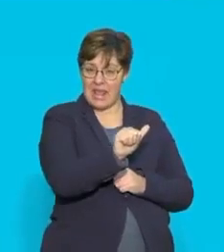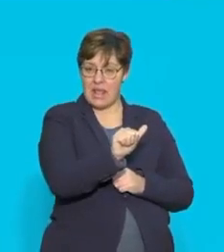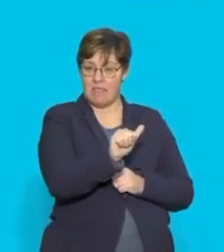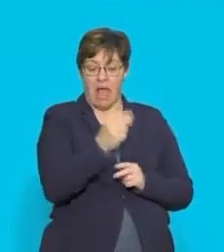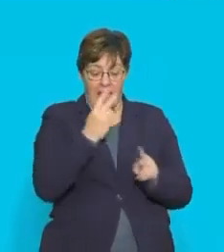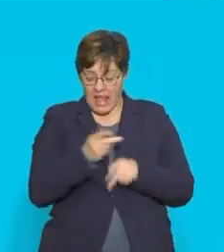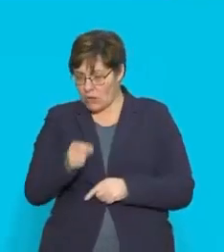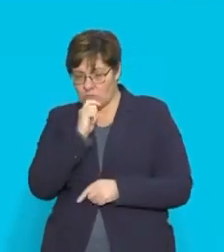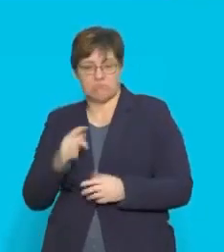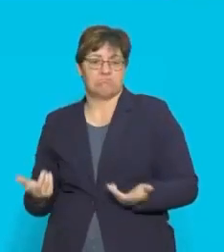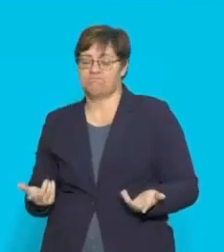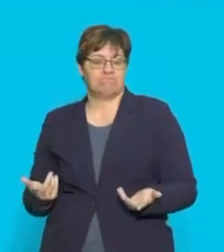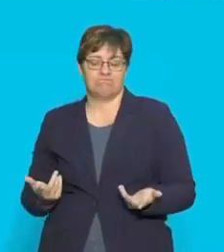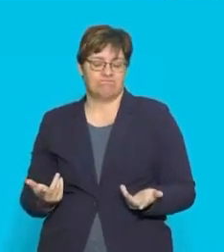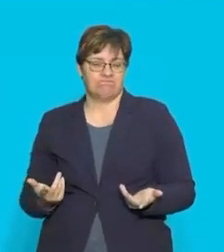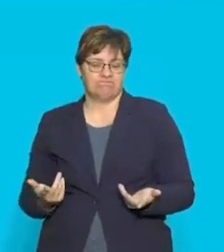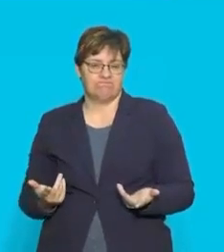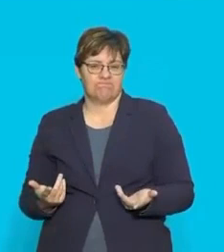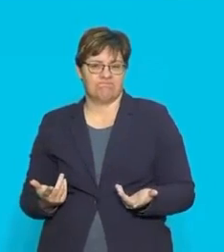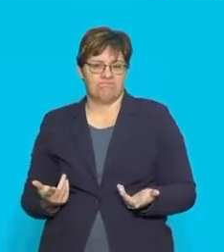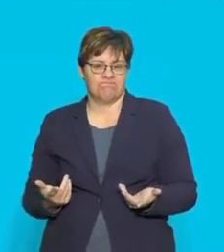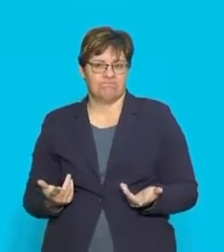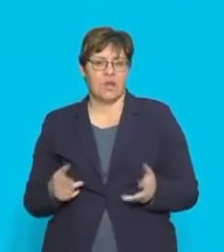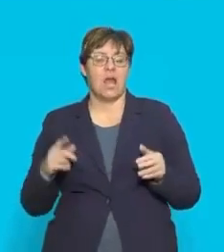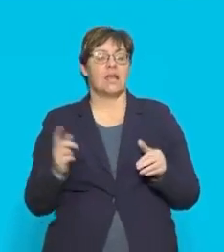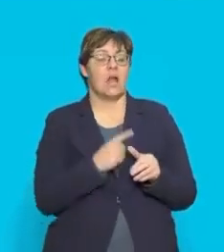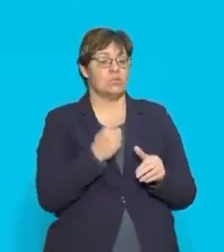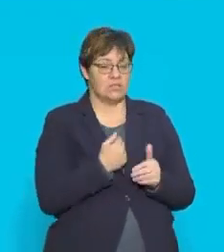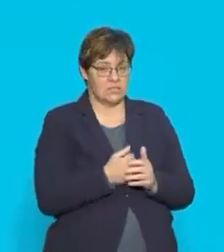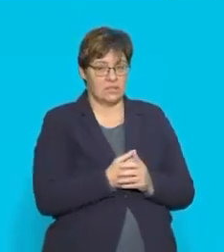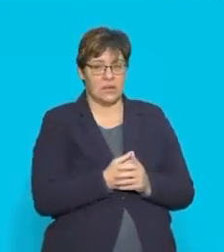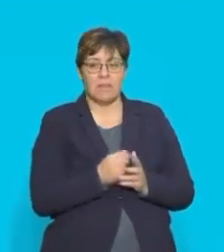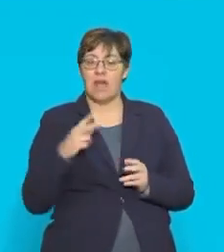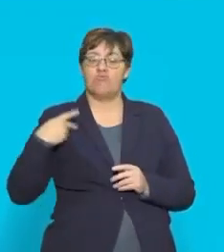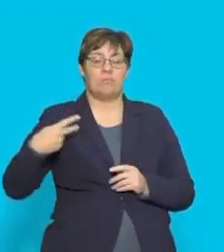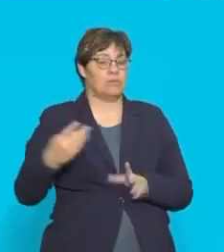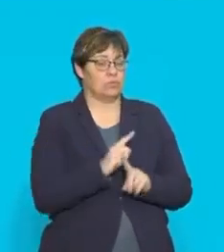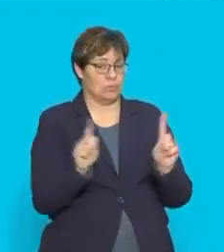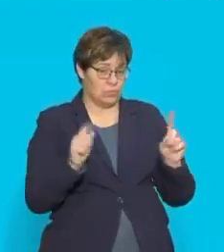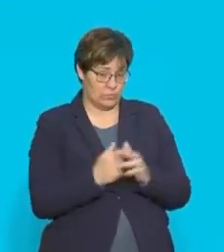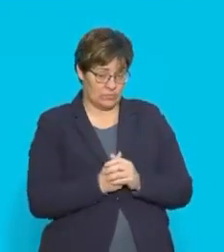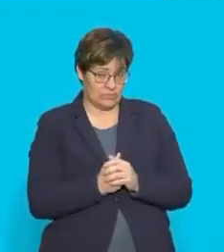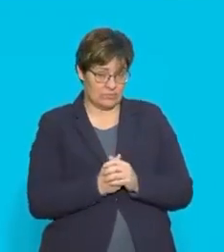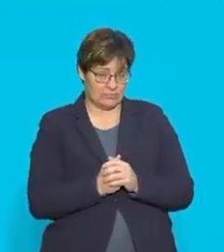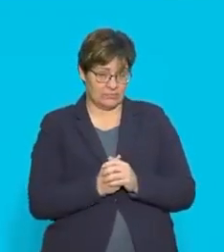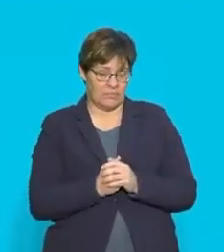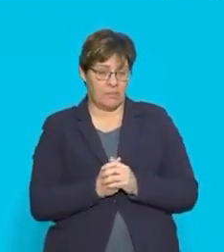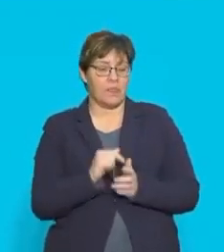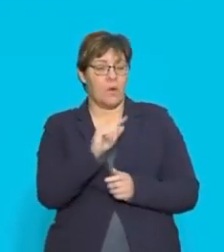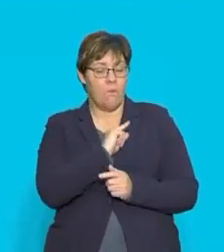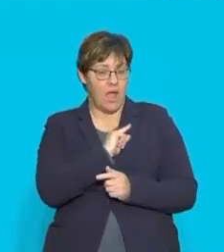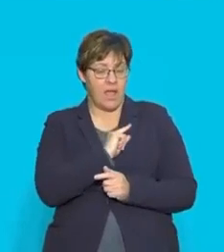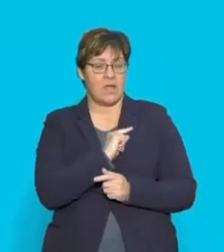again. So this is a counting without repetition, because I